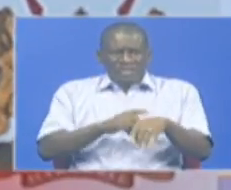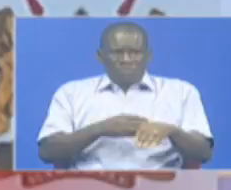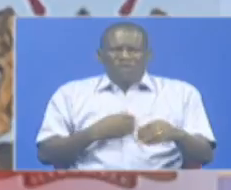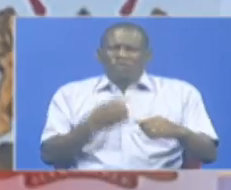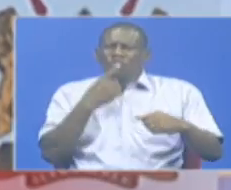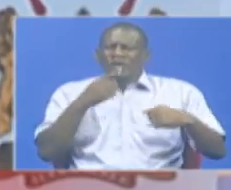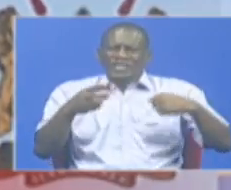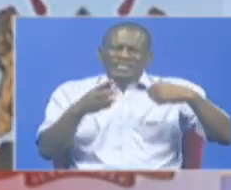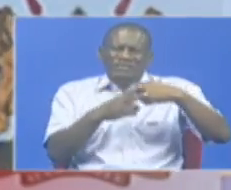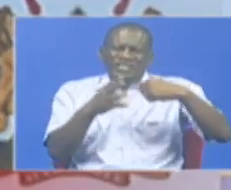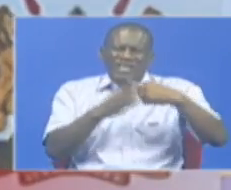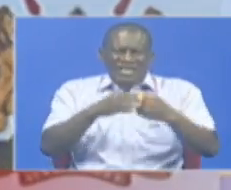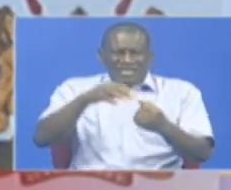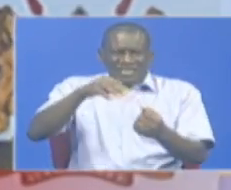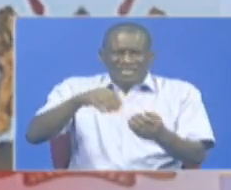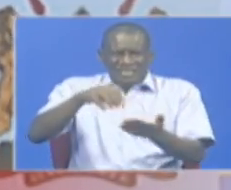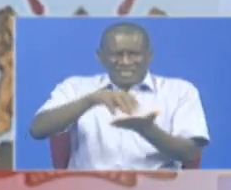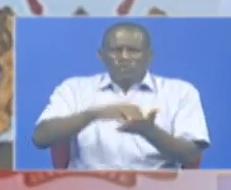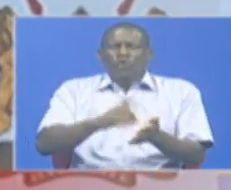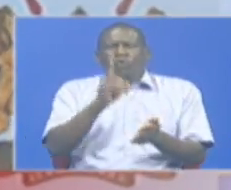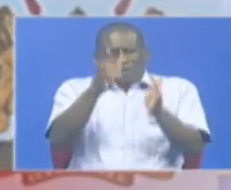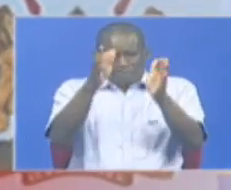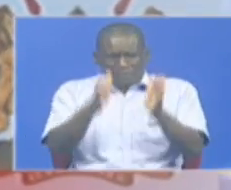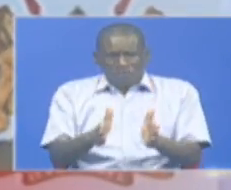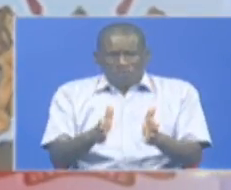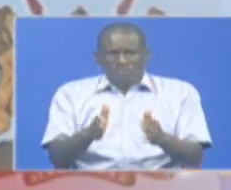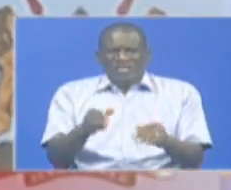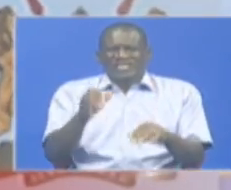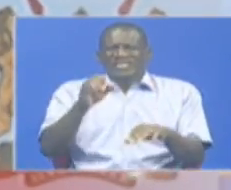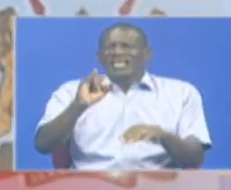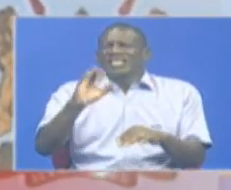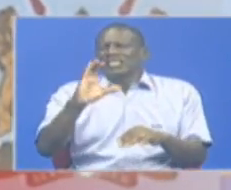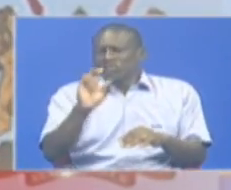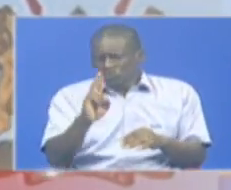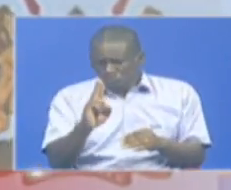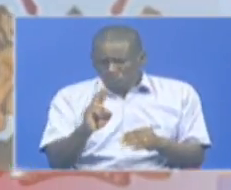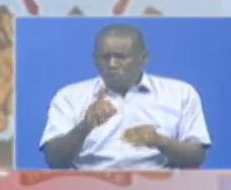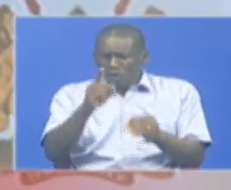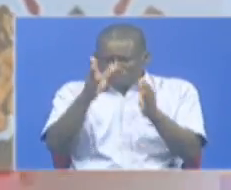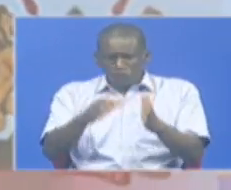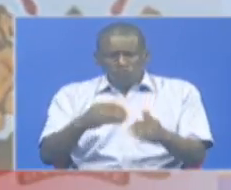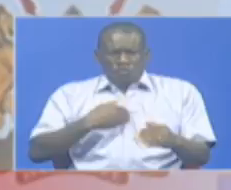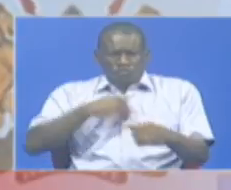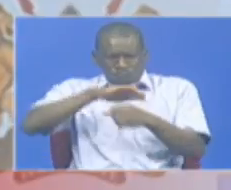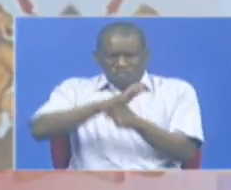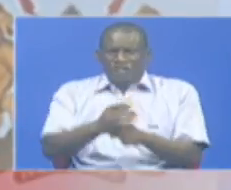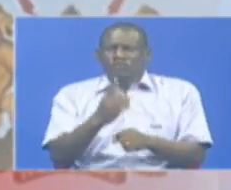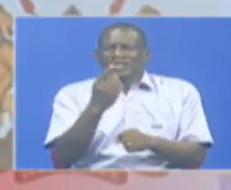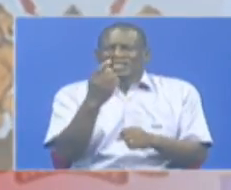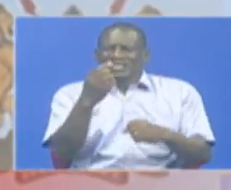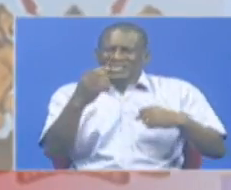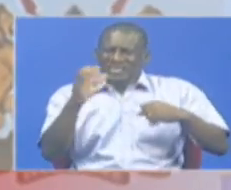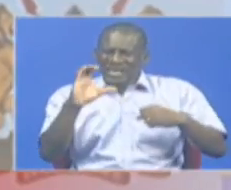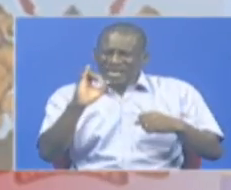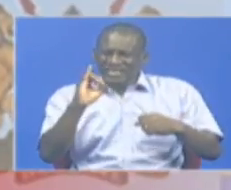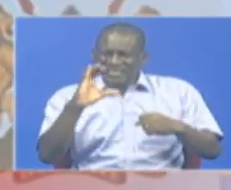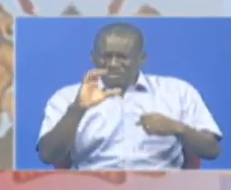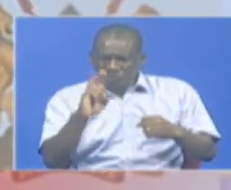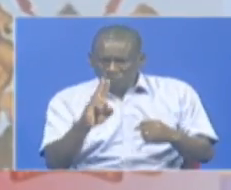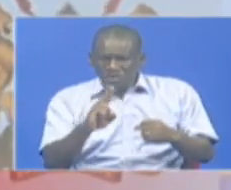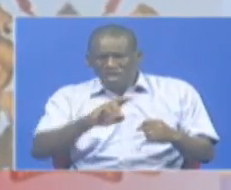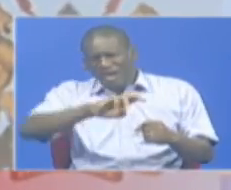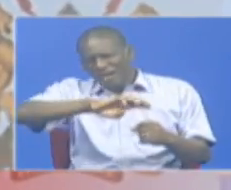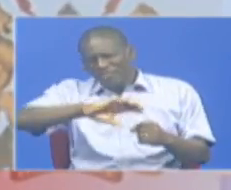179 cases, one of these cases is under critical care as we speak, and the rest, 178, have moderate to